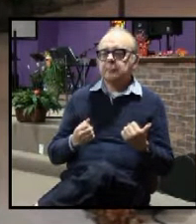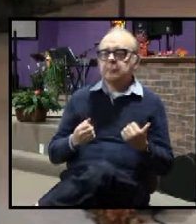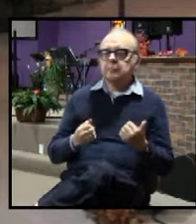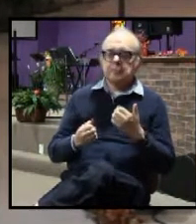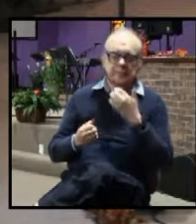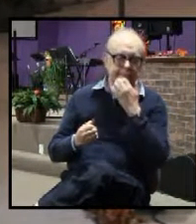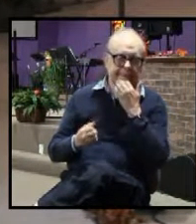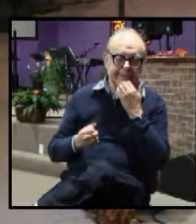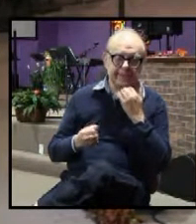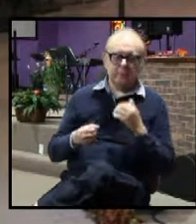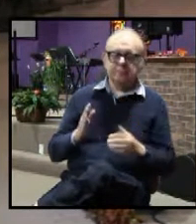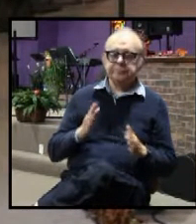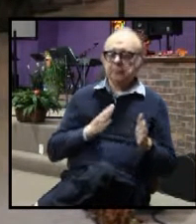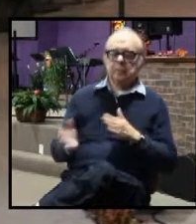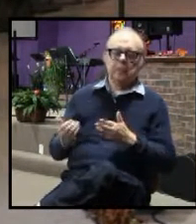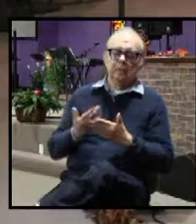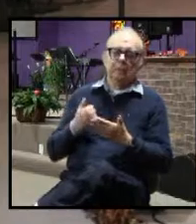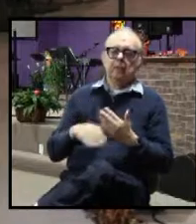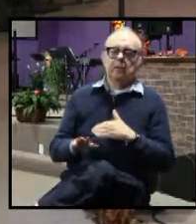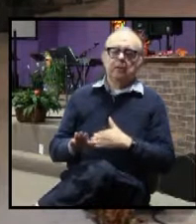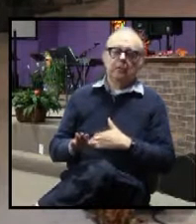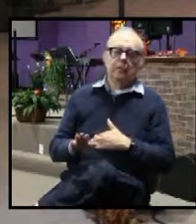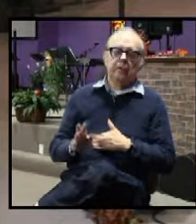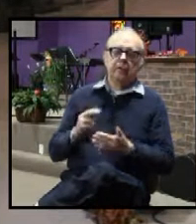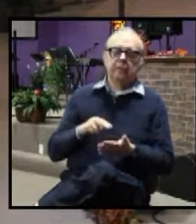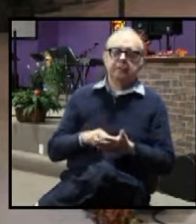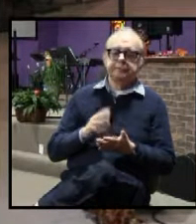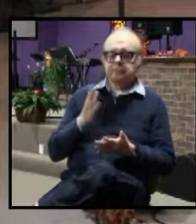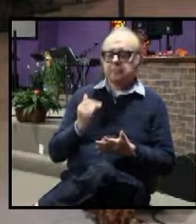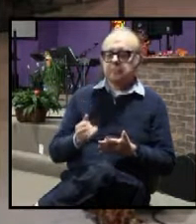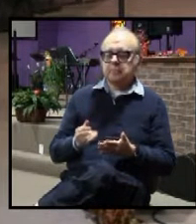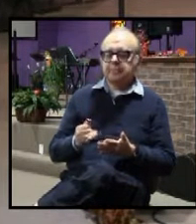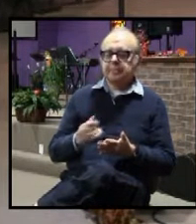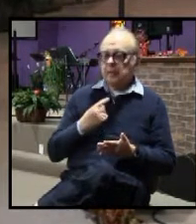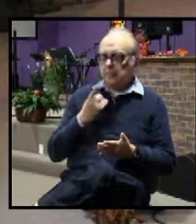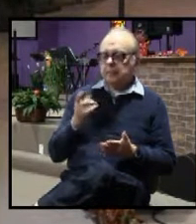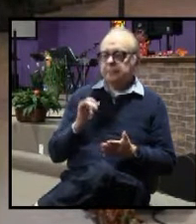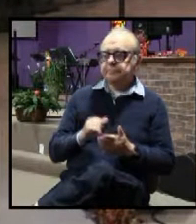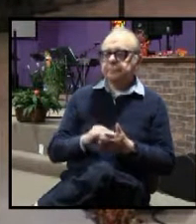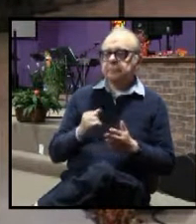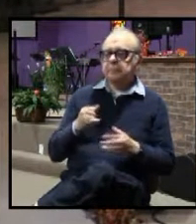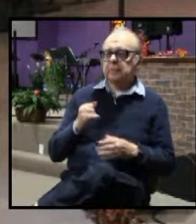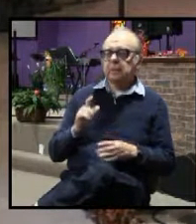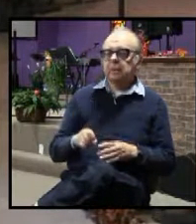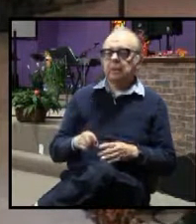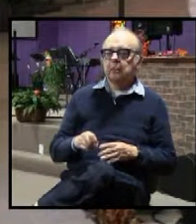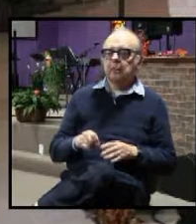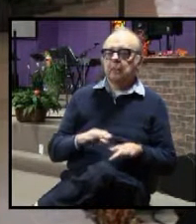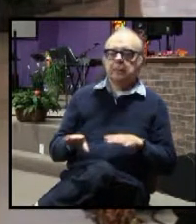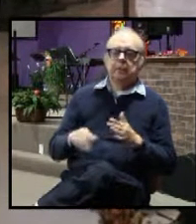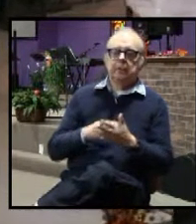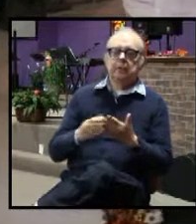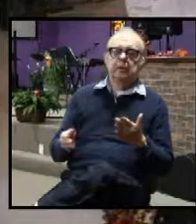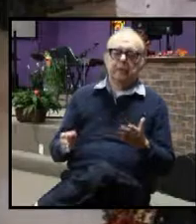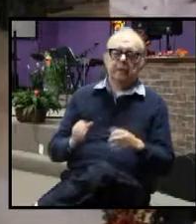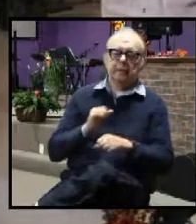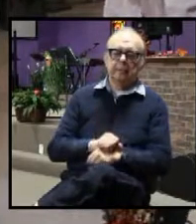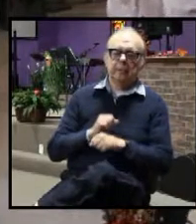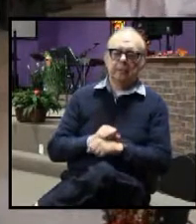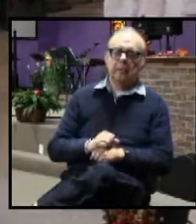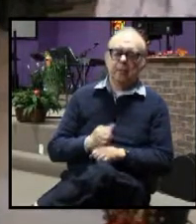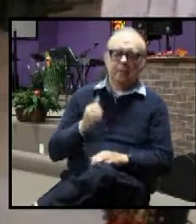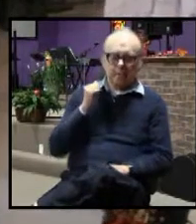life. He had it planned out before you even get up. This is why I say to you that you need to do this as